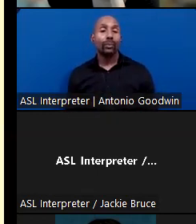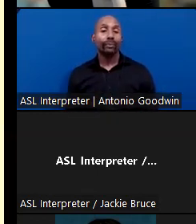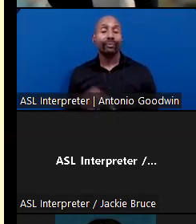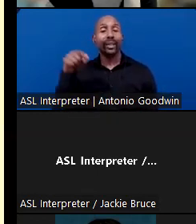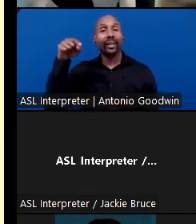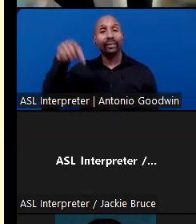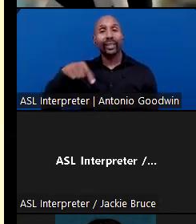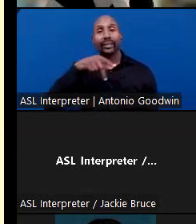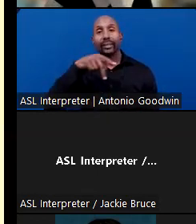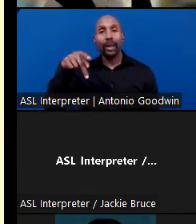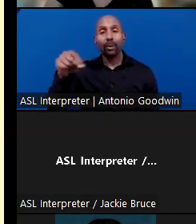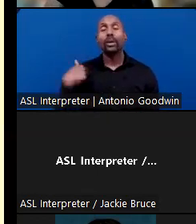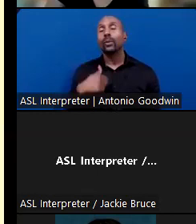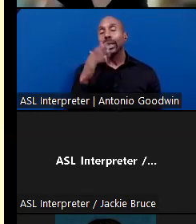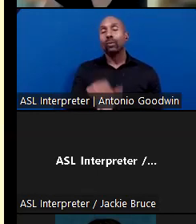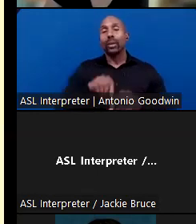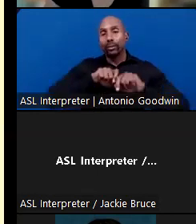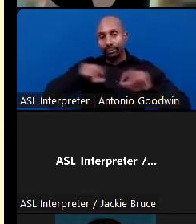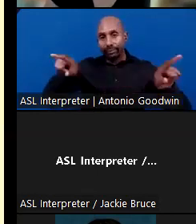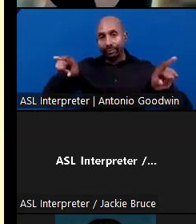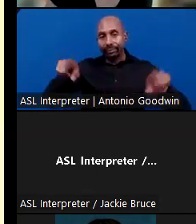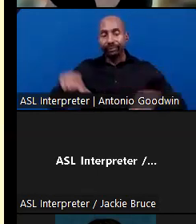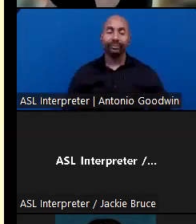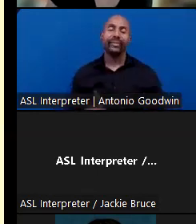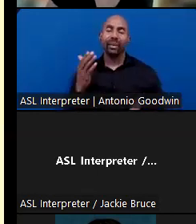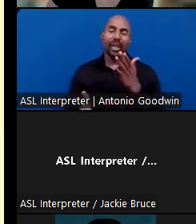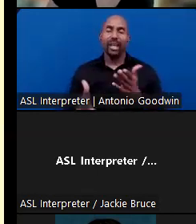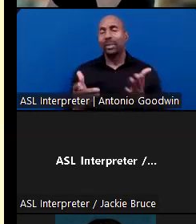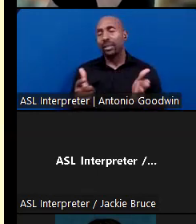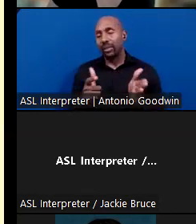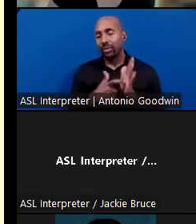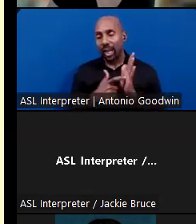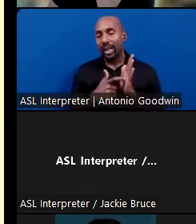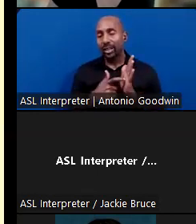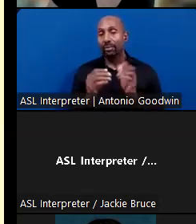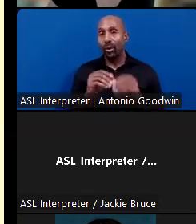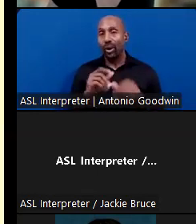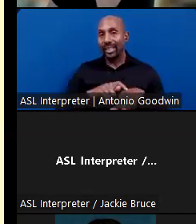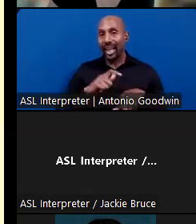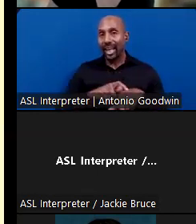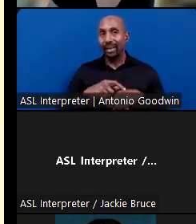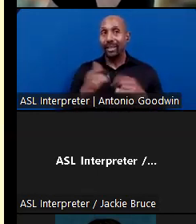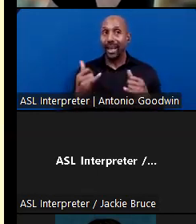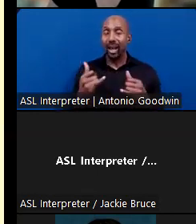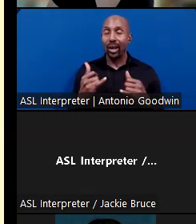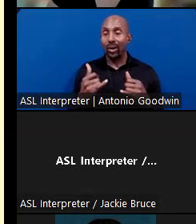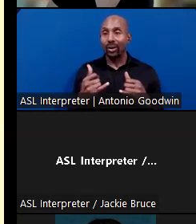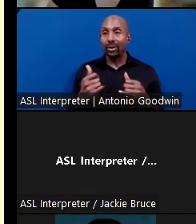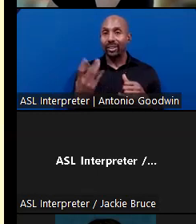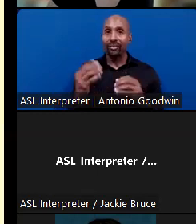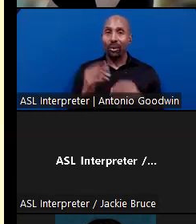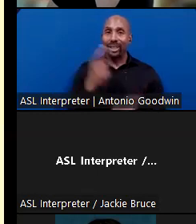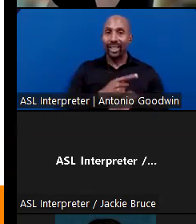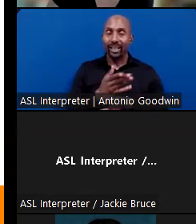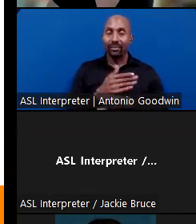few extra days to send out, because as you notice, my lovely Vanna White, i.e. Justin, is out